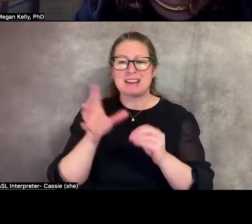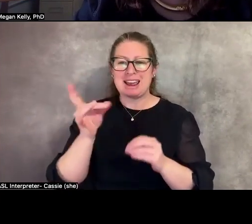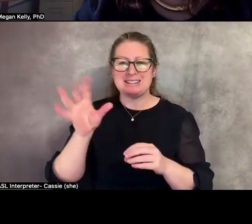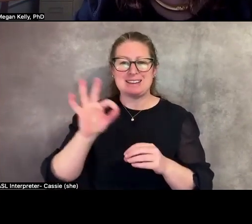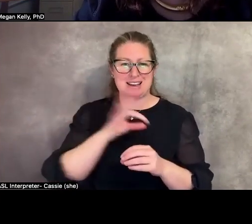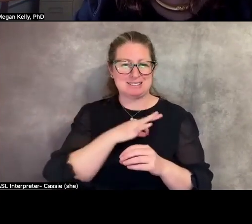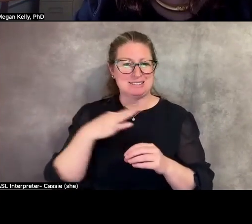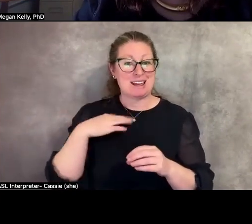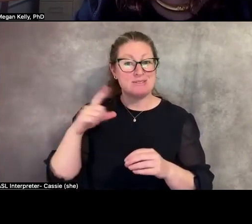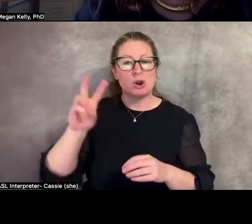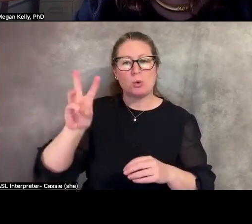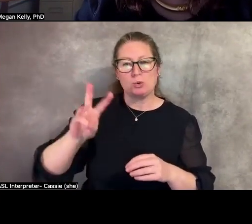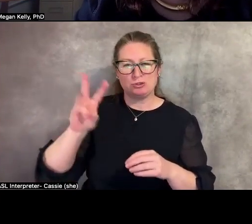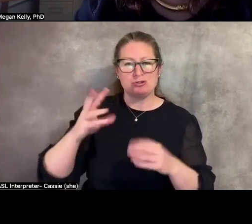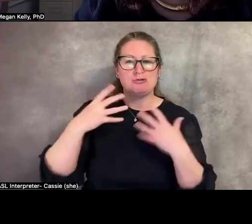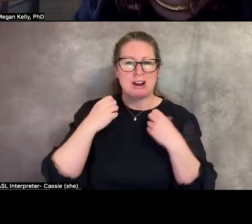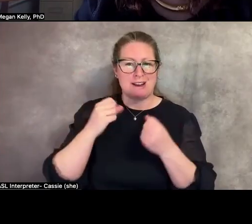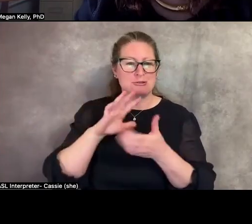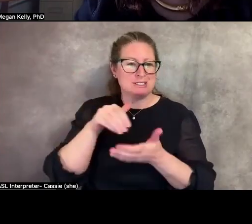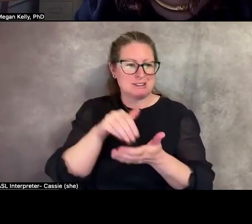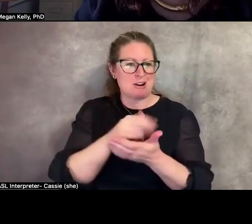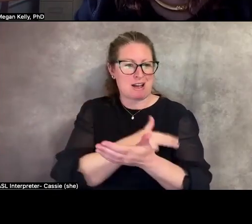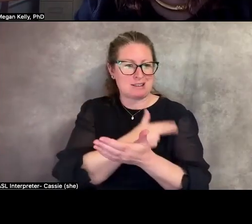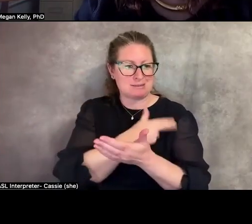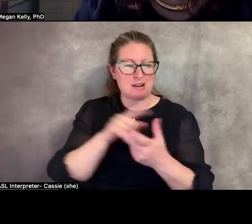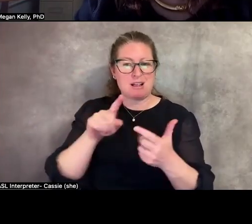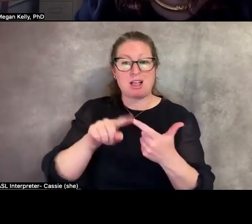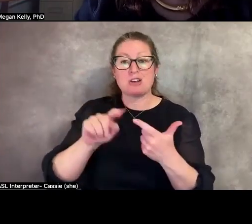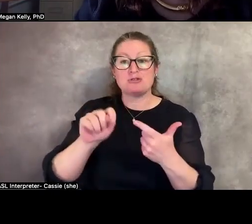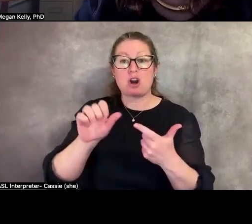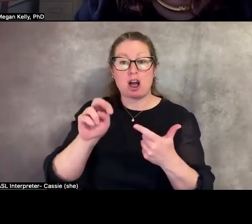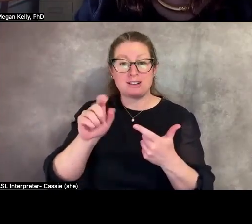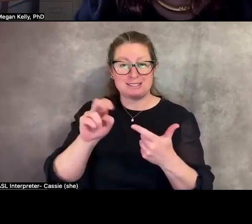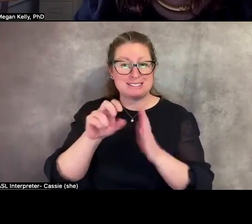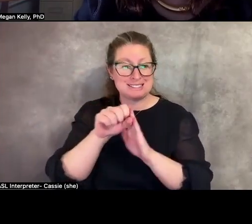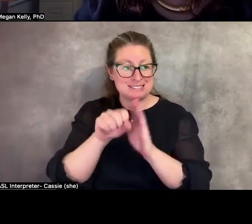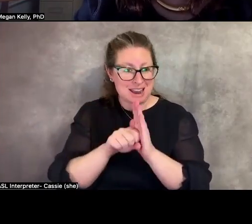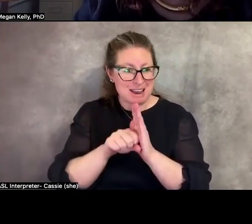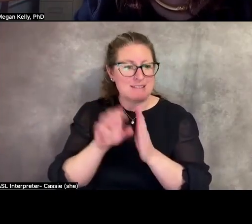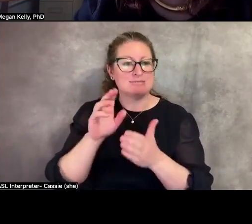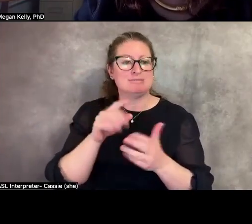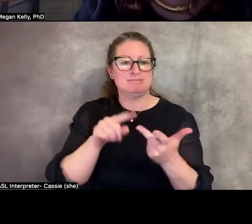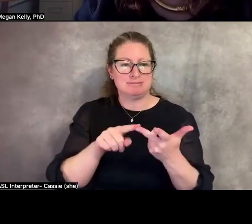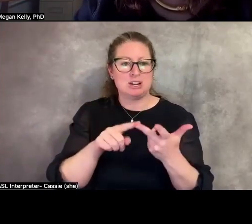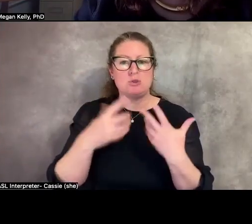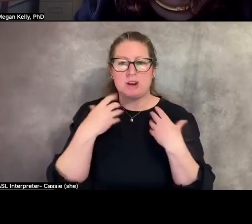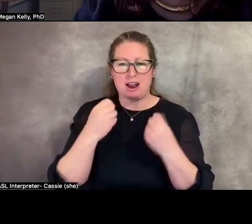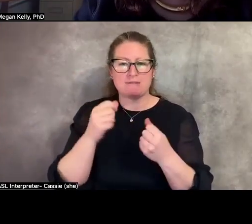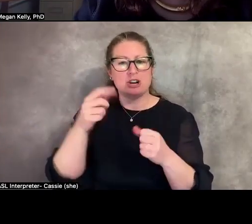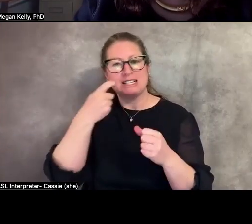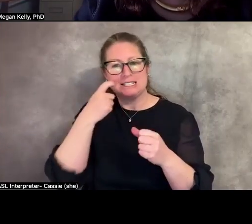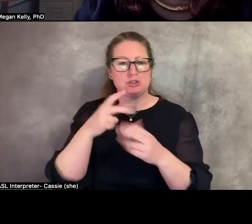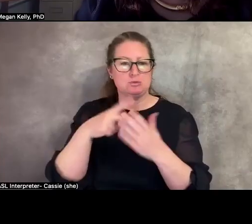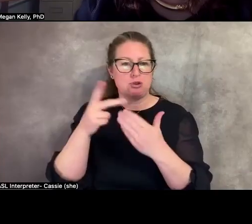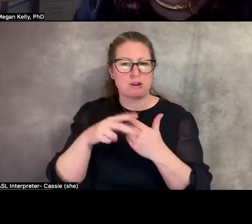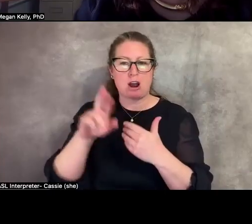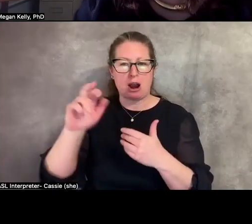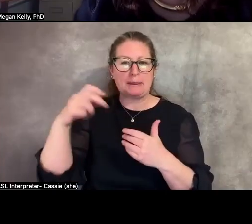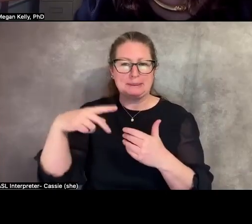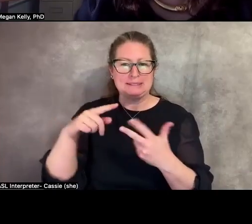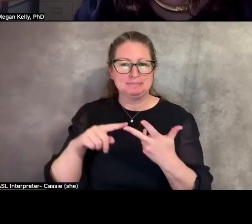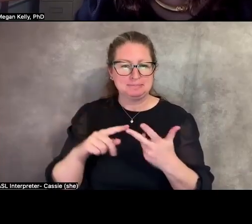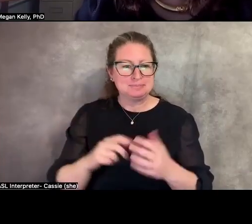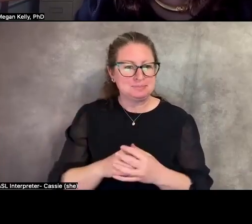Worcester Recovery Center and Hospital, at Taunton State Hospital, and the Recovery Addictions Program at Taunton. And